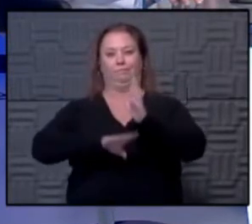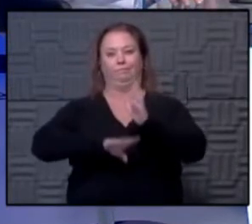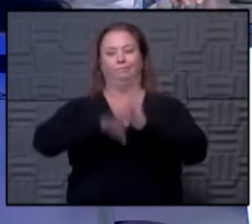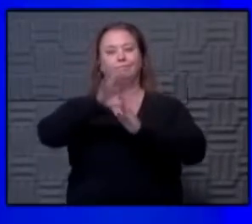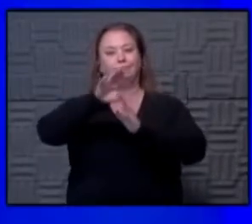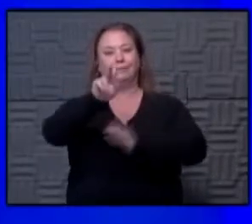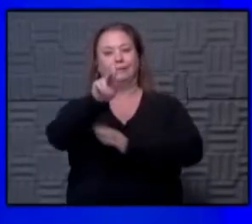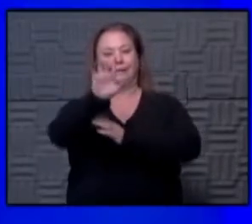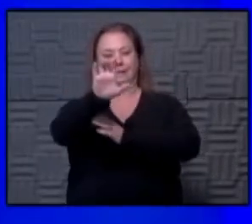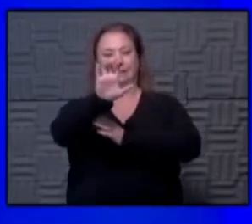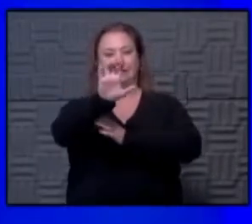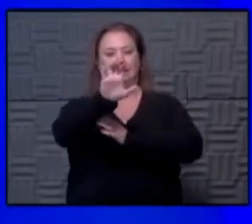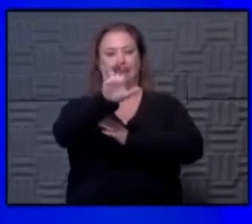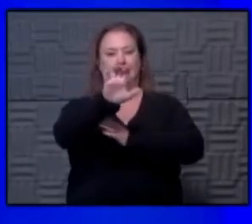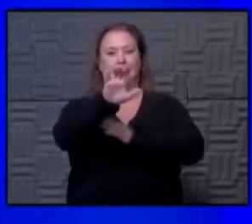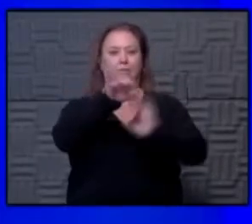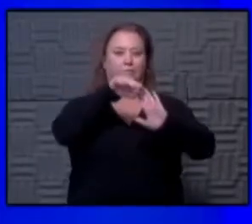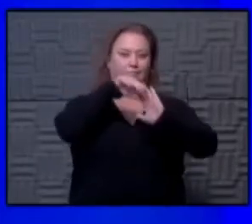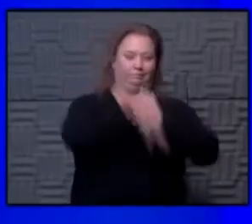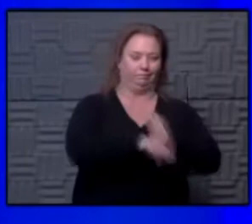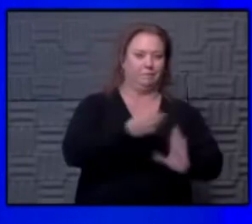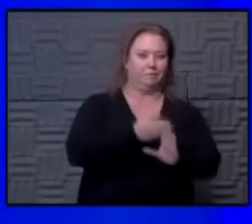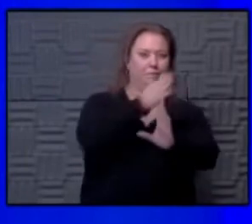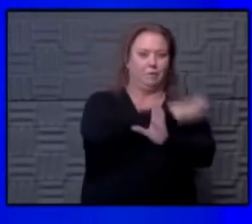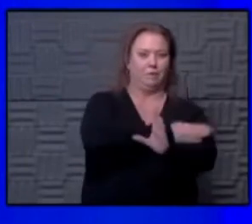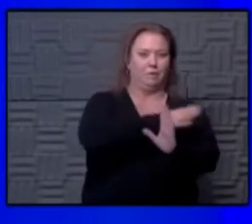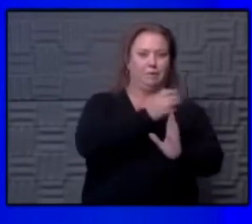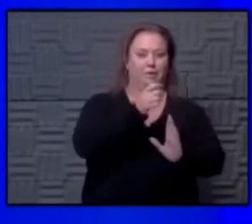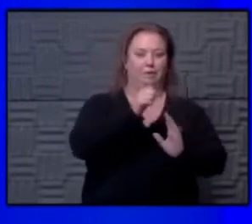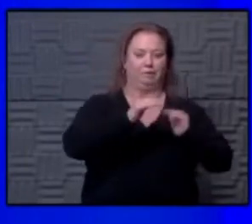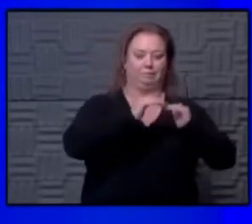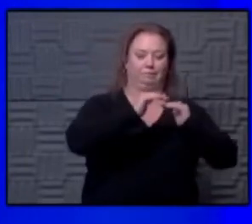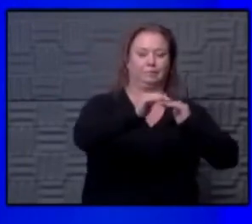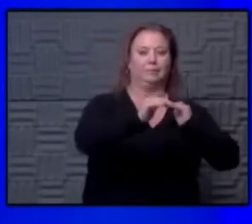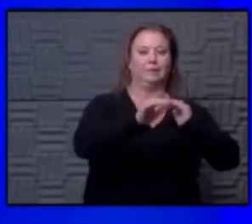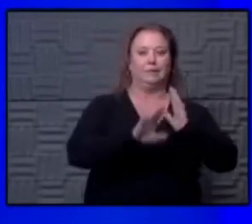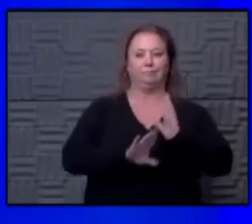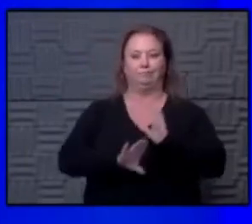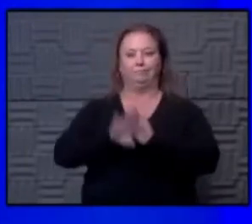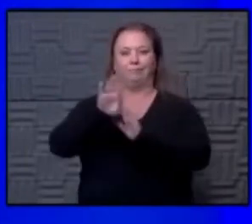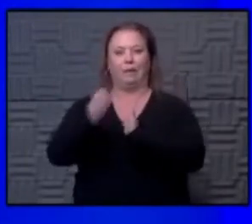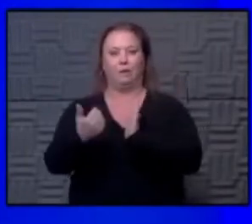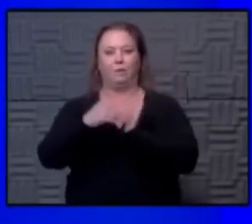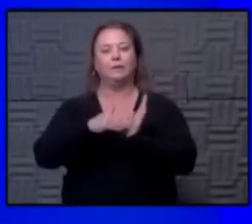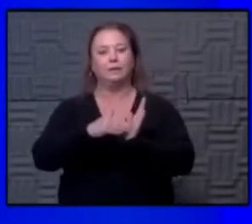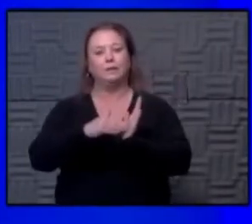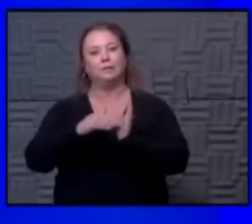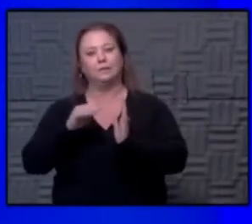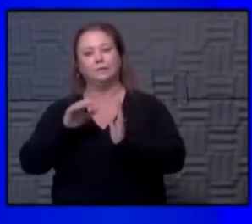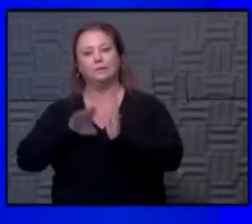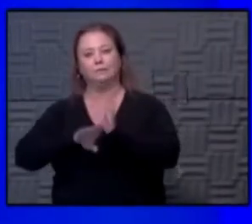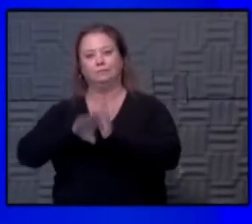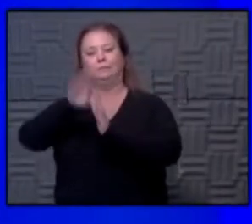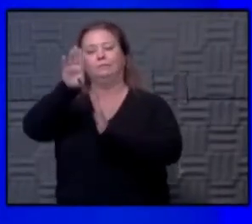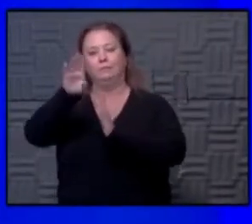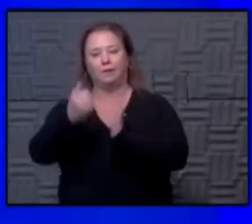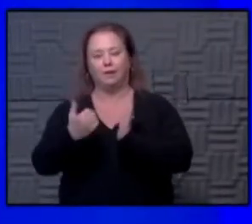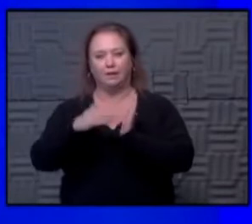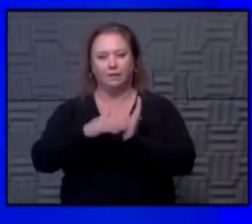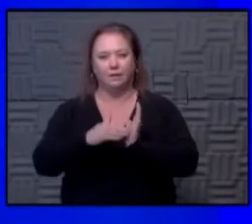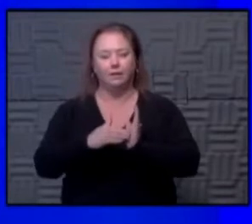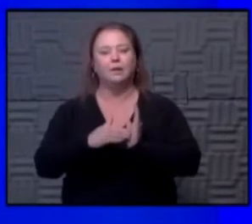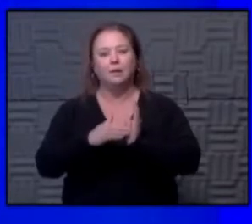metro area, after taking a dip and reaching a slight nadir, has kind of increased now again. So back on an upward